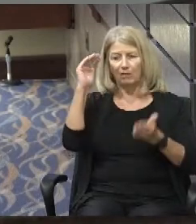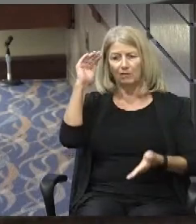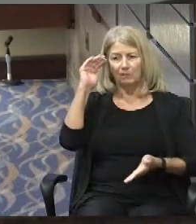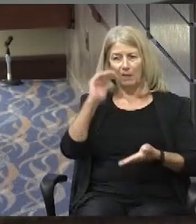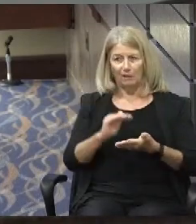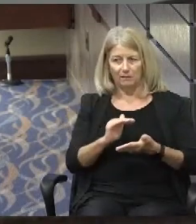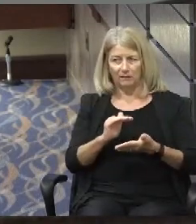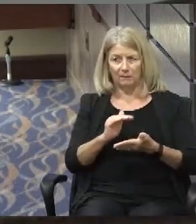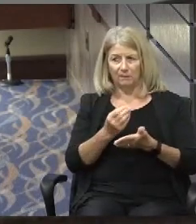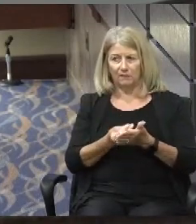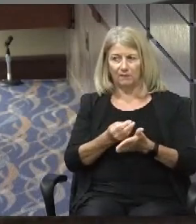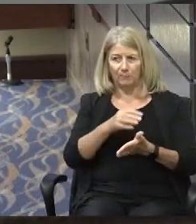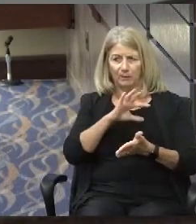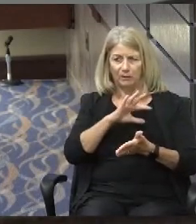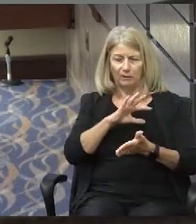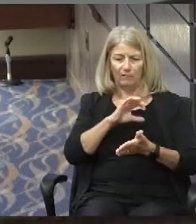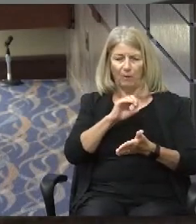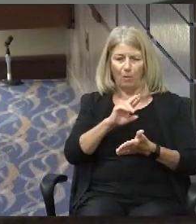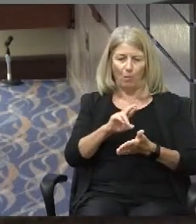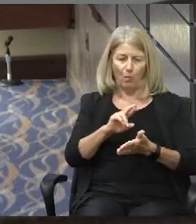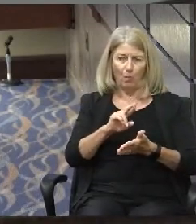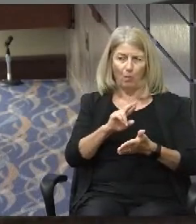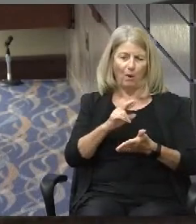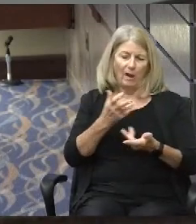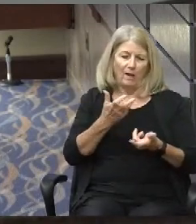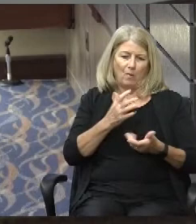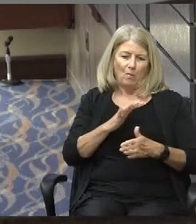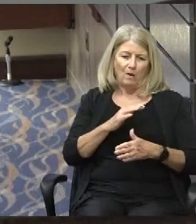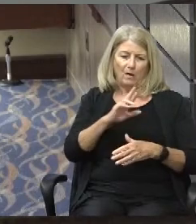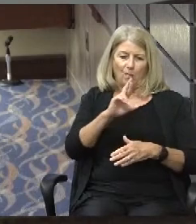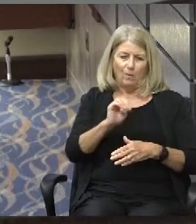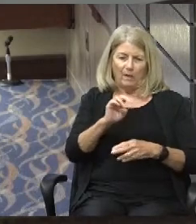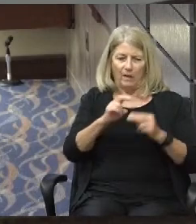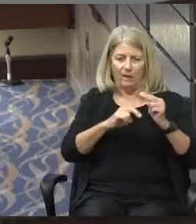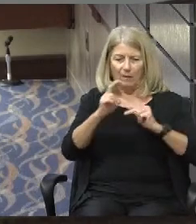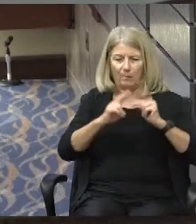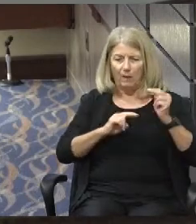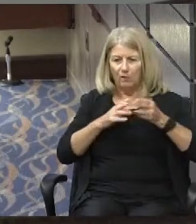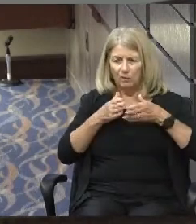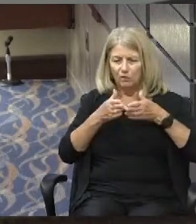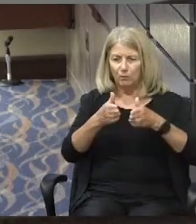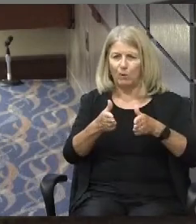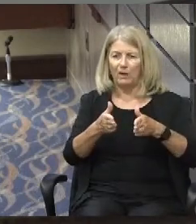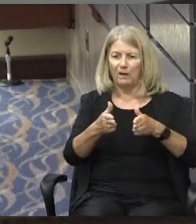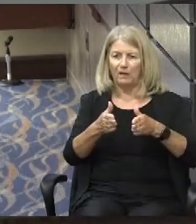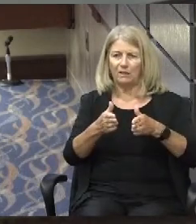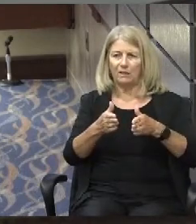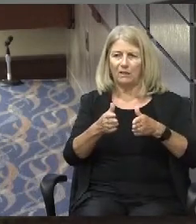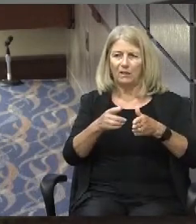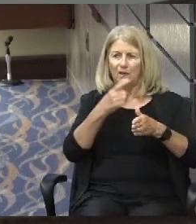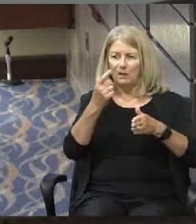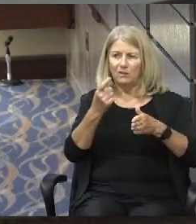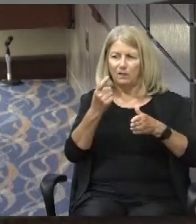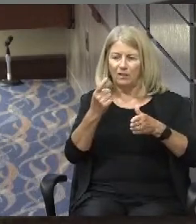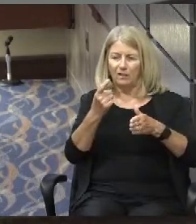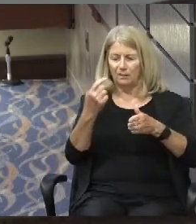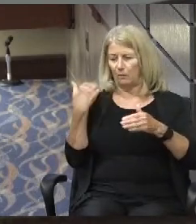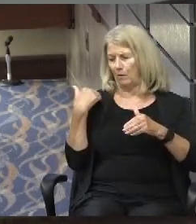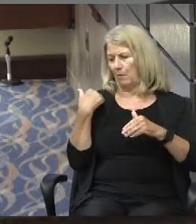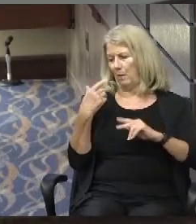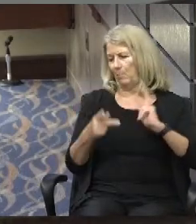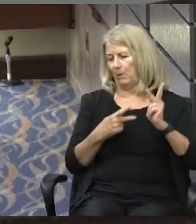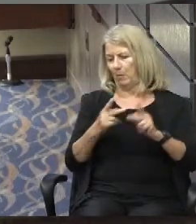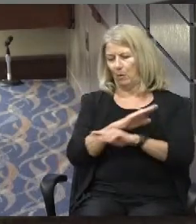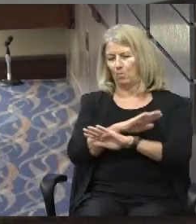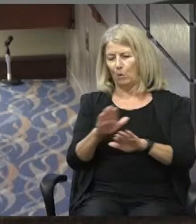expensive, or, I don't want to rebuild a street if I can just get a hold of it and remind people, hey, don't speed here?